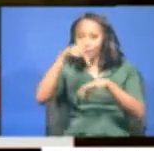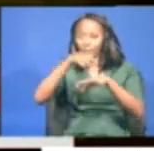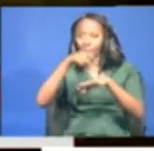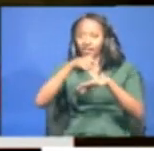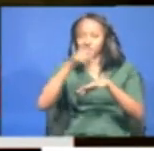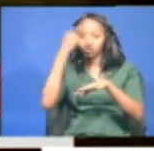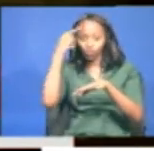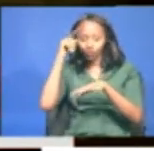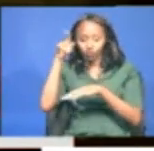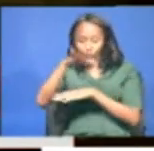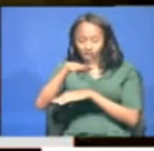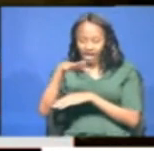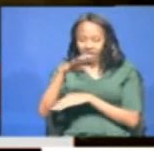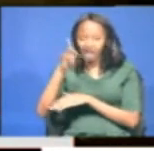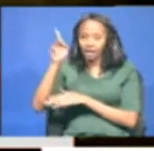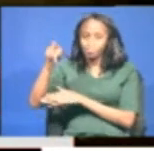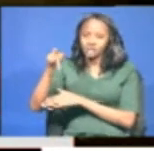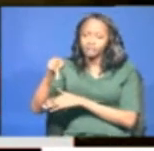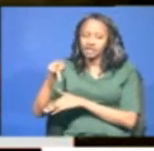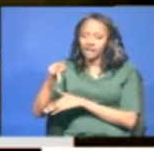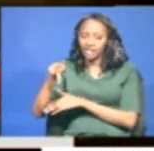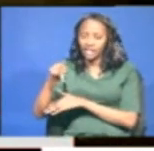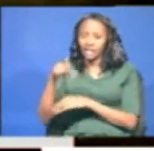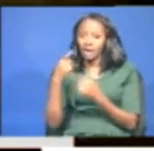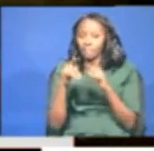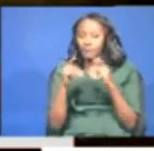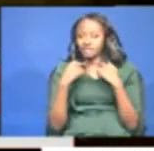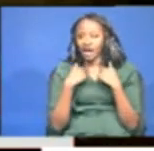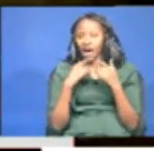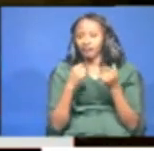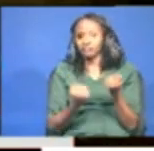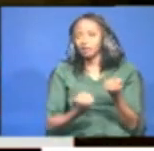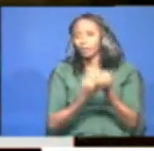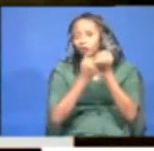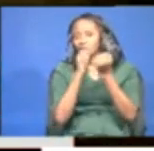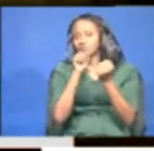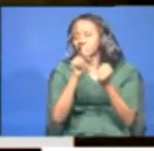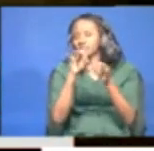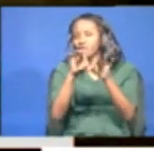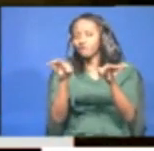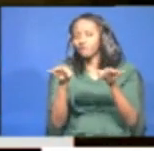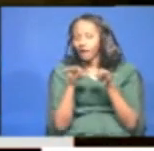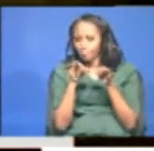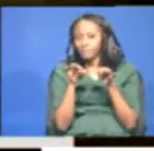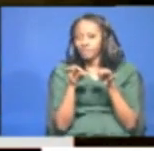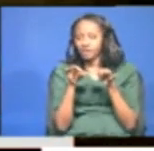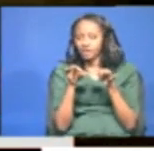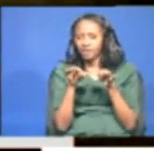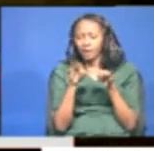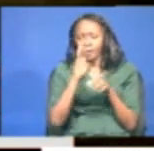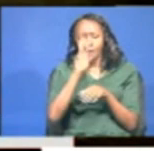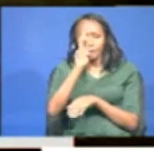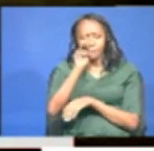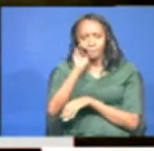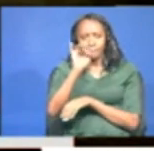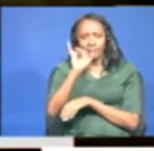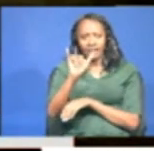and Kigajo Presbytery. You are always supporting this family. We want to thank you. Mary Catholic Choir, I want to